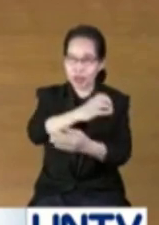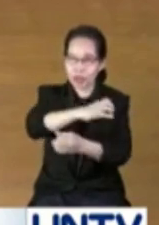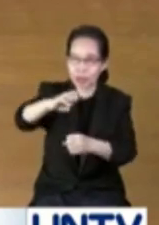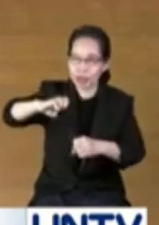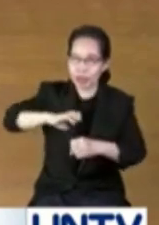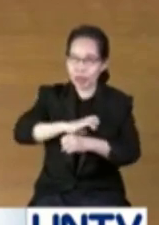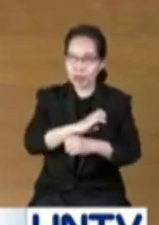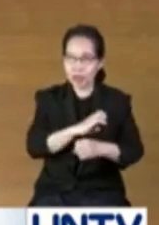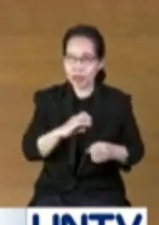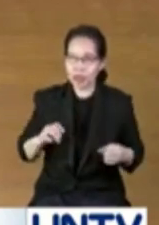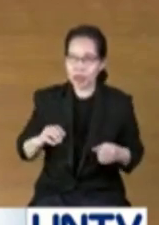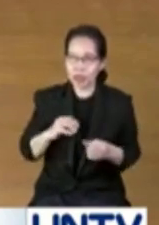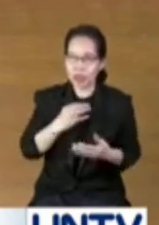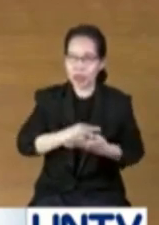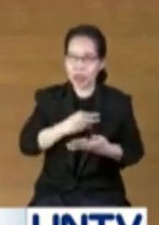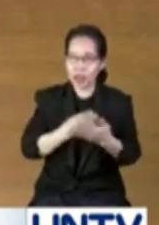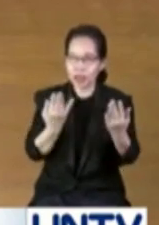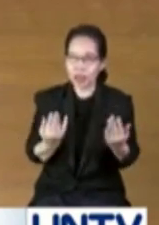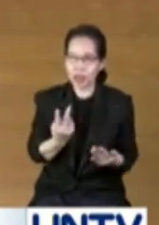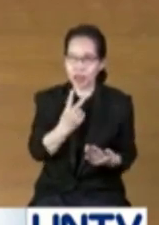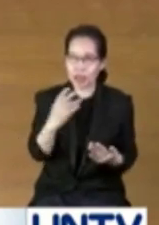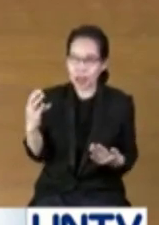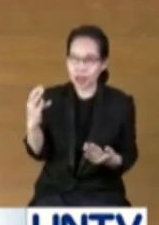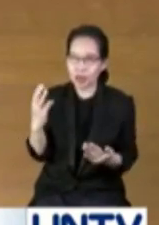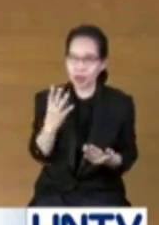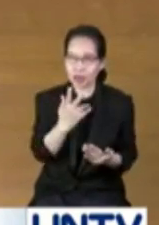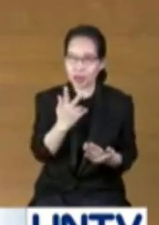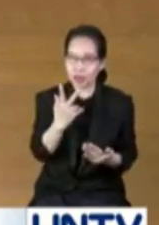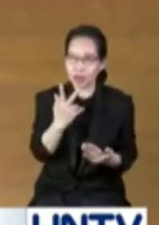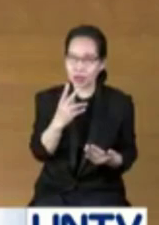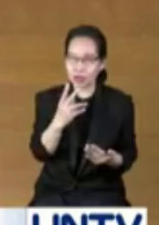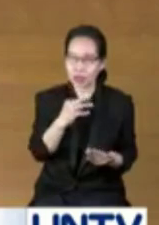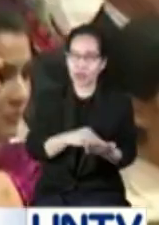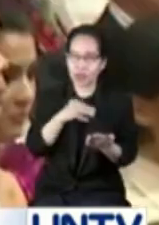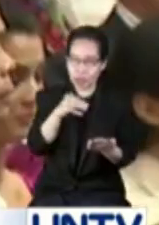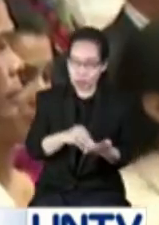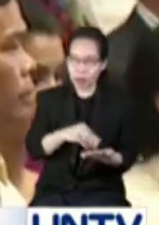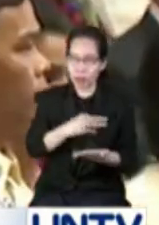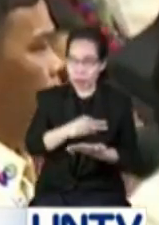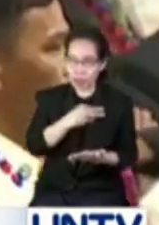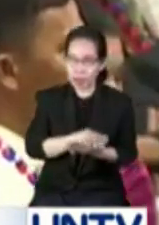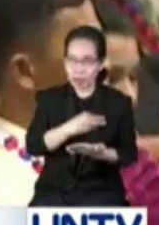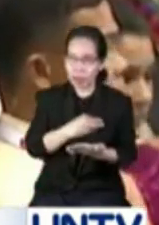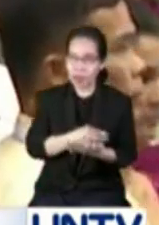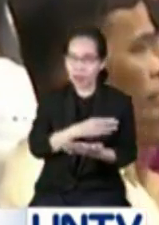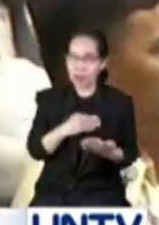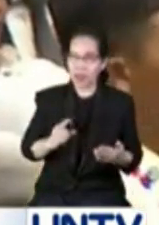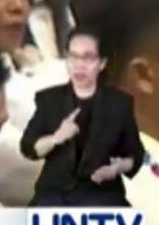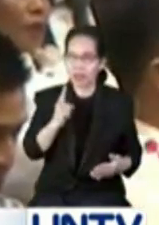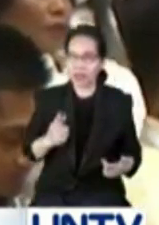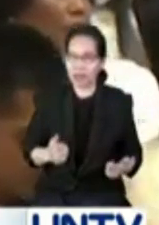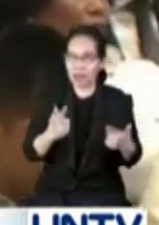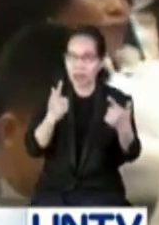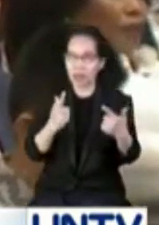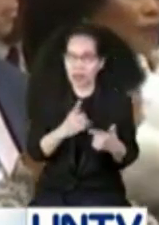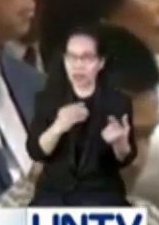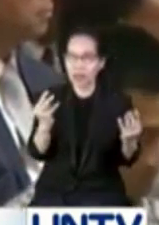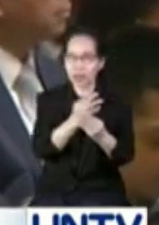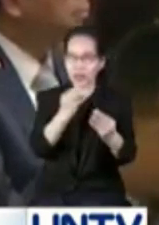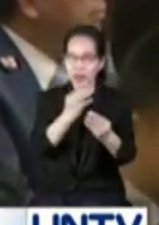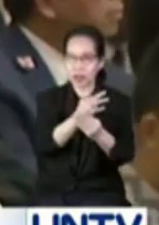amount now to 230 billion pesos. Our existing bilateral and multilateral trade